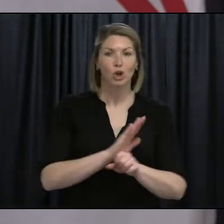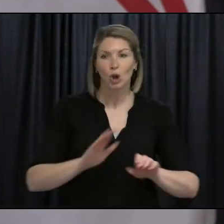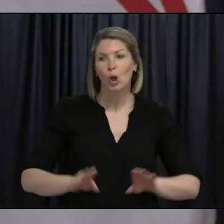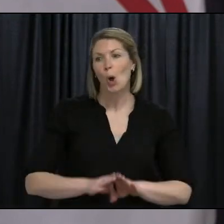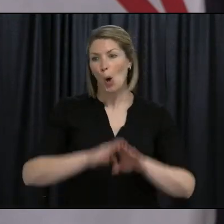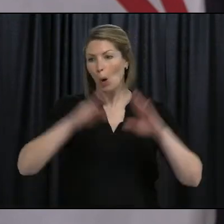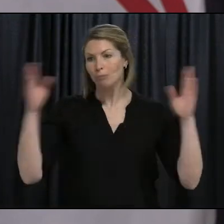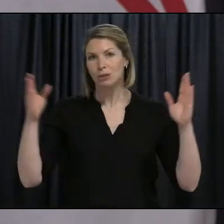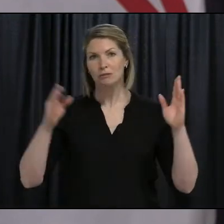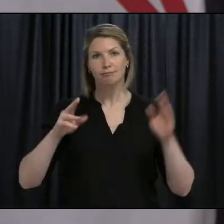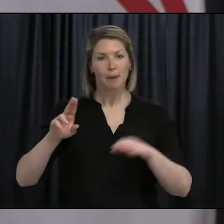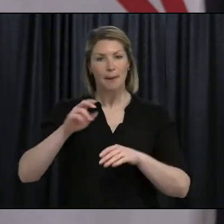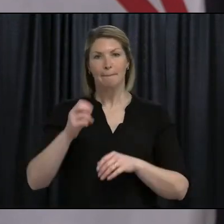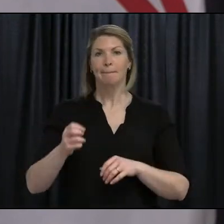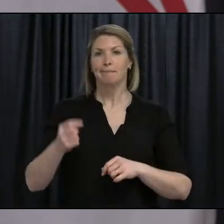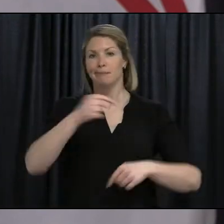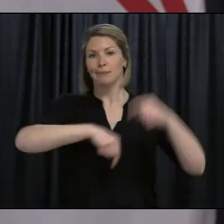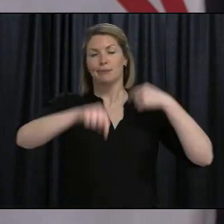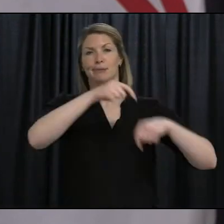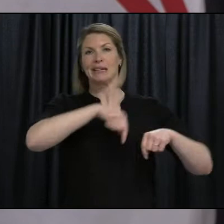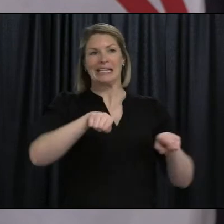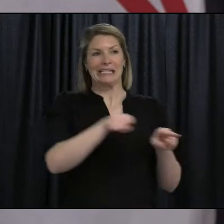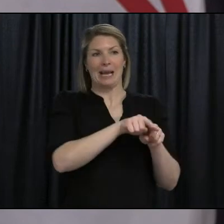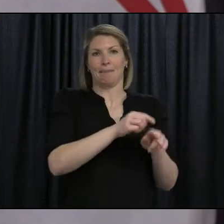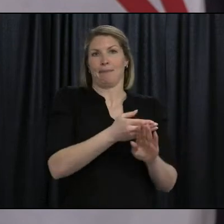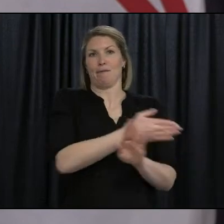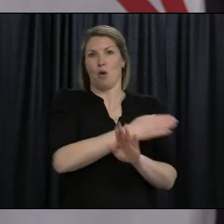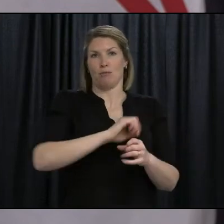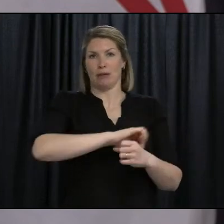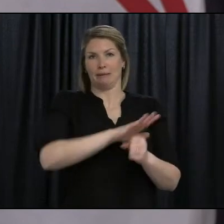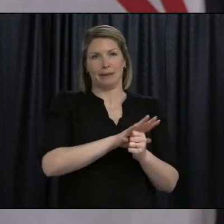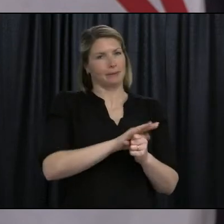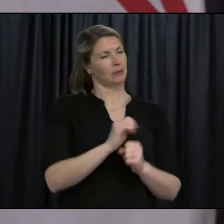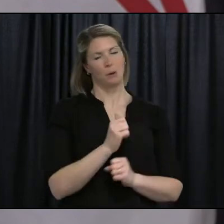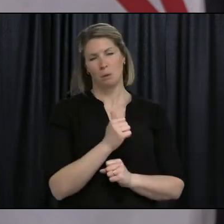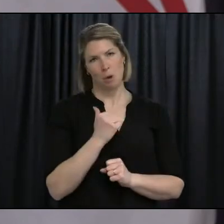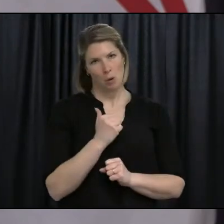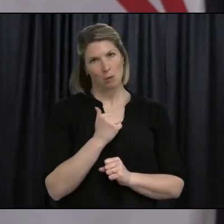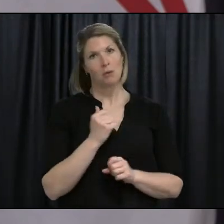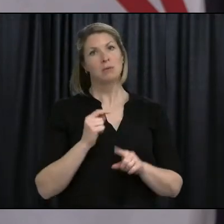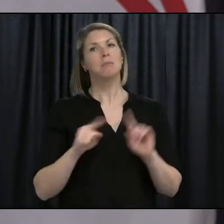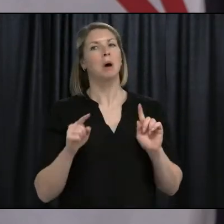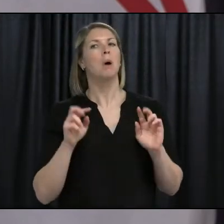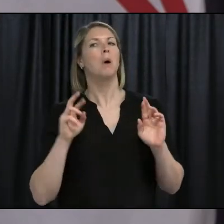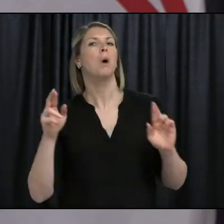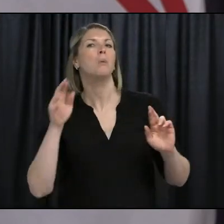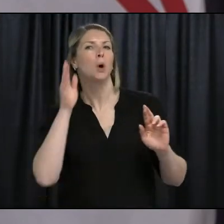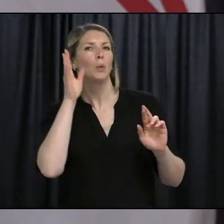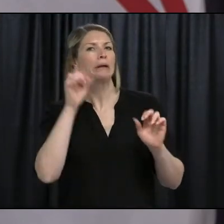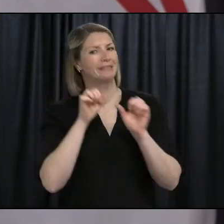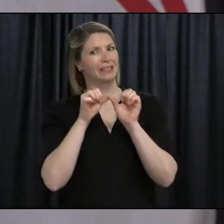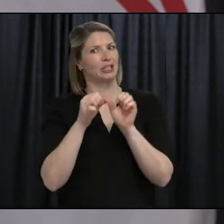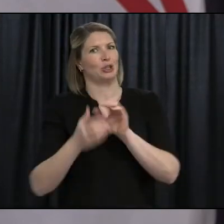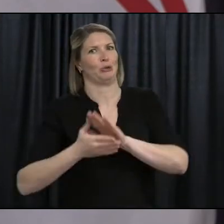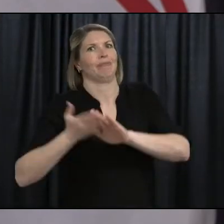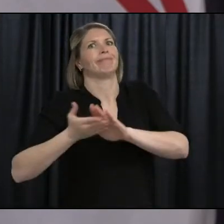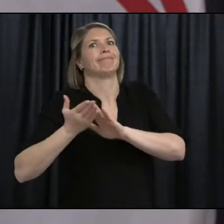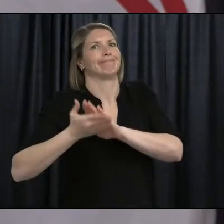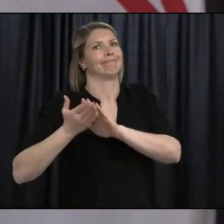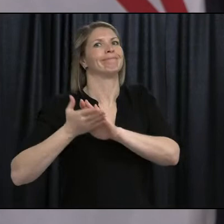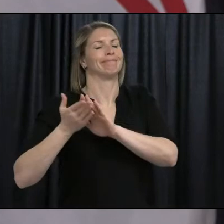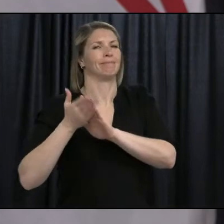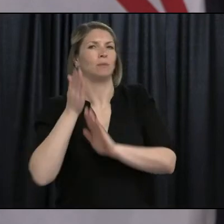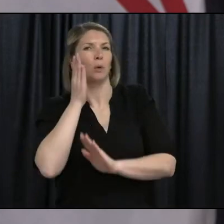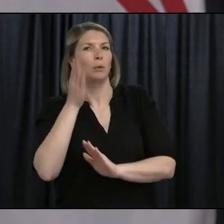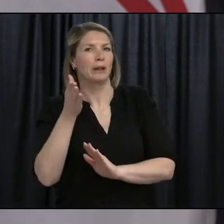certainly a great first step, and I'm quite hopeful that it'll be different. That said, one of the things that we